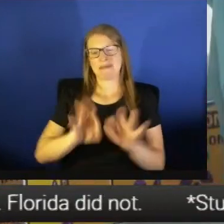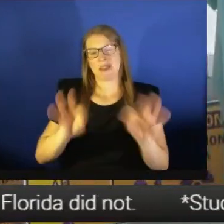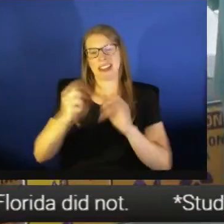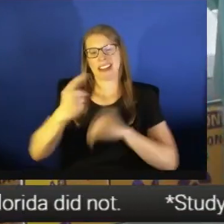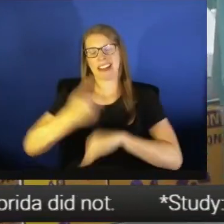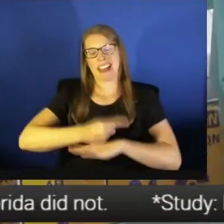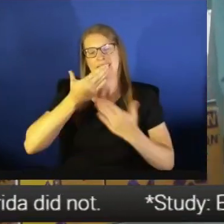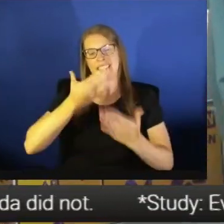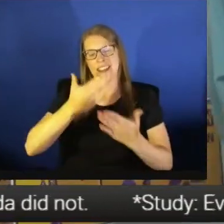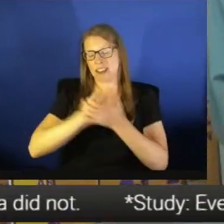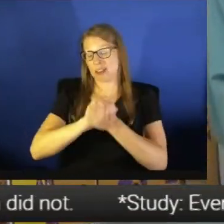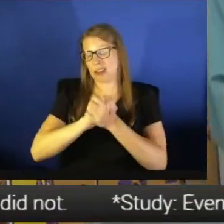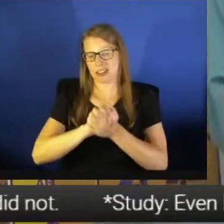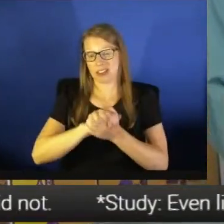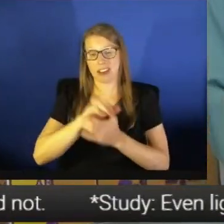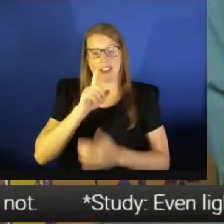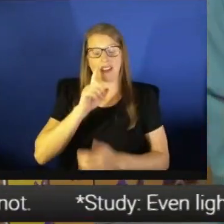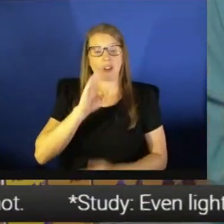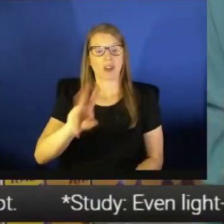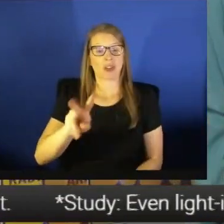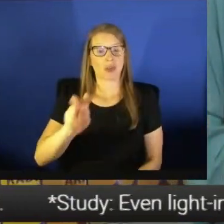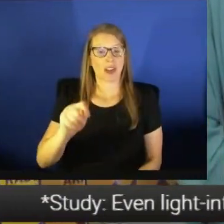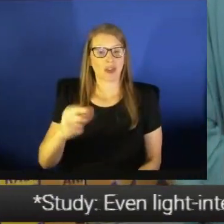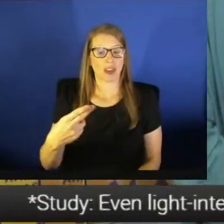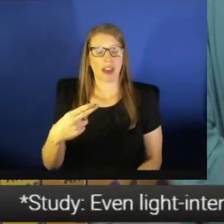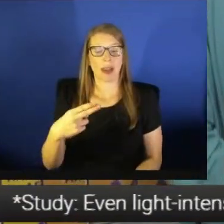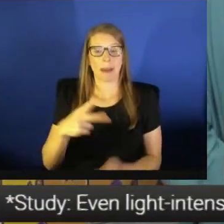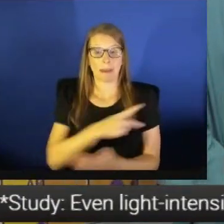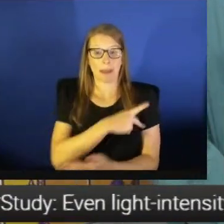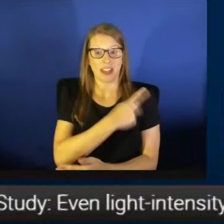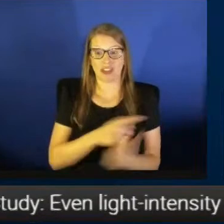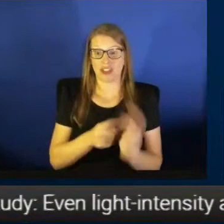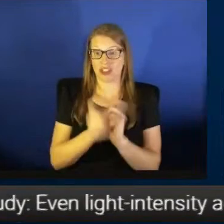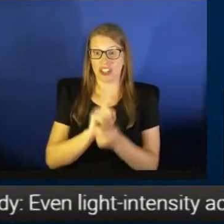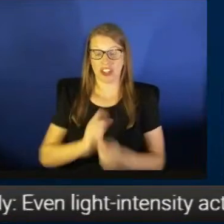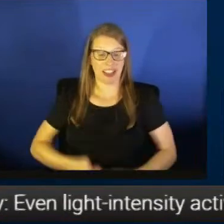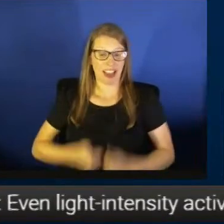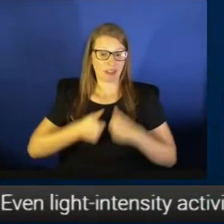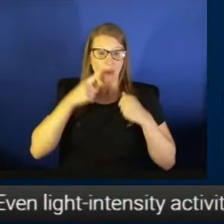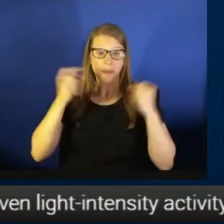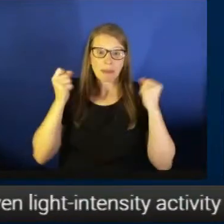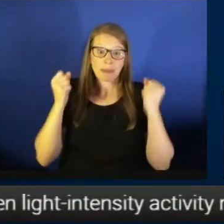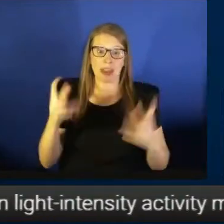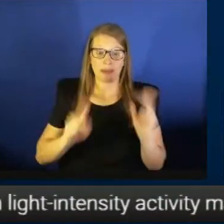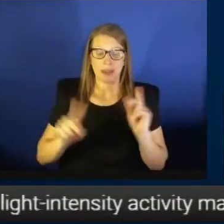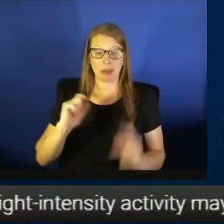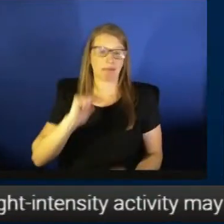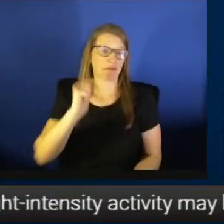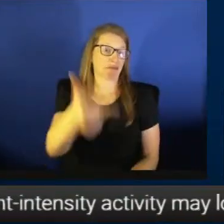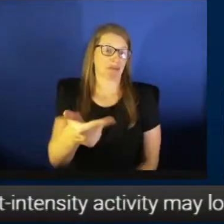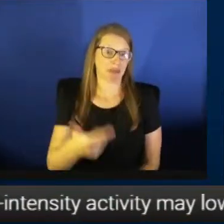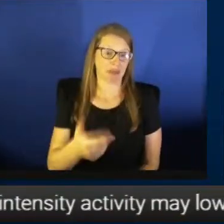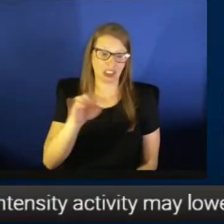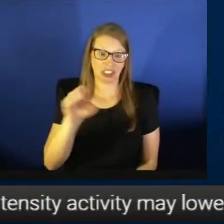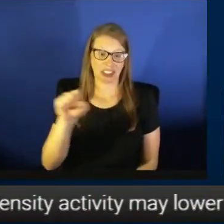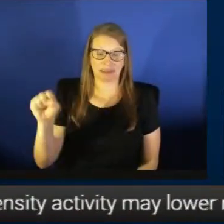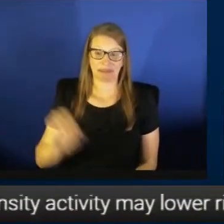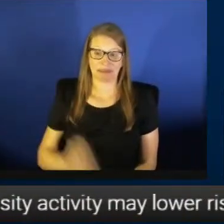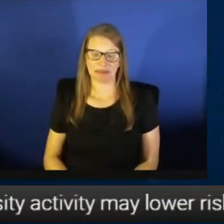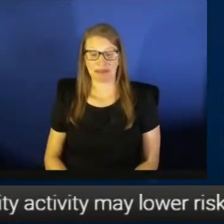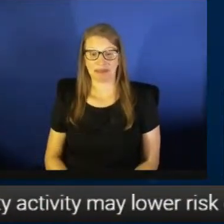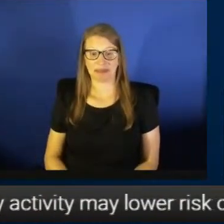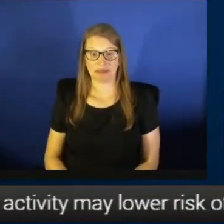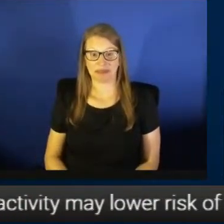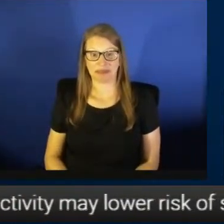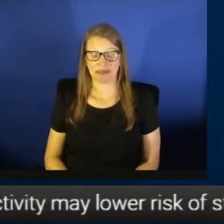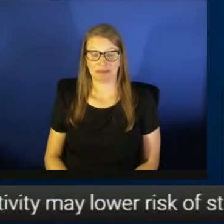congratulations on your 200th patient. This is changing lives for so many people. Jess, I'm going to send it back to you. Alexis, it blows my mind. Here we